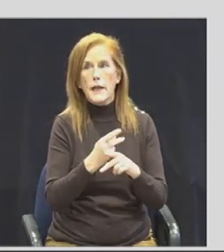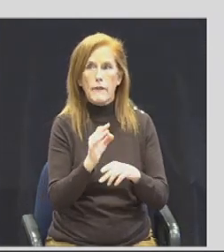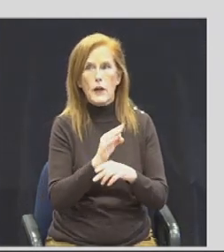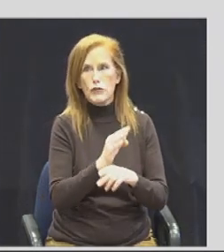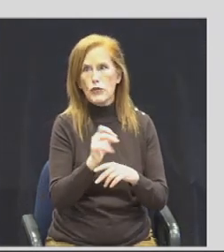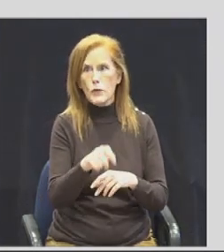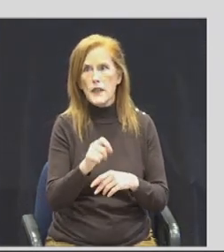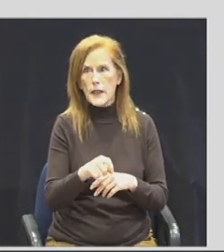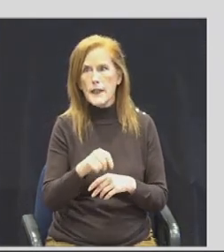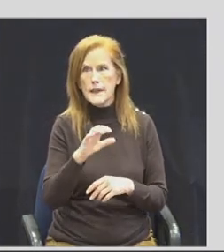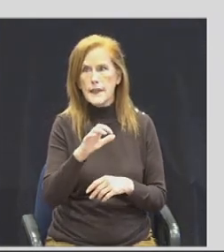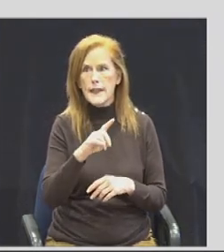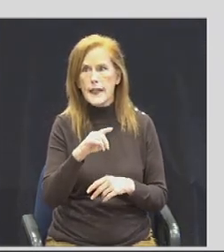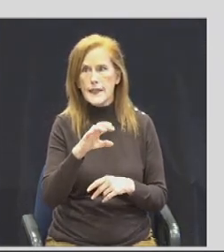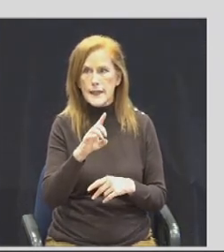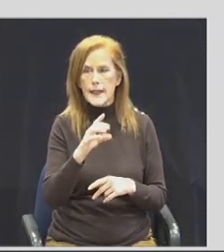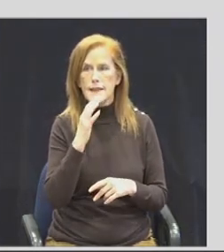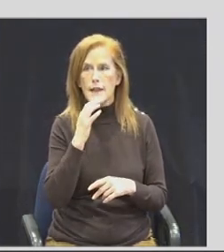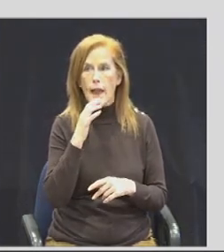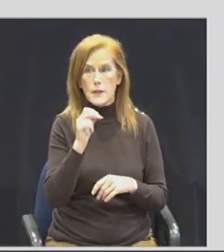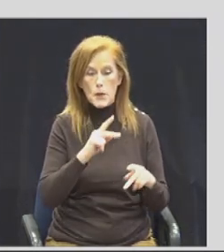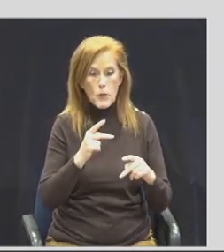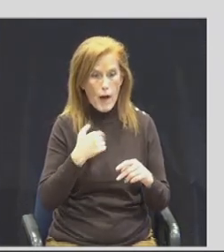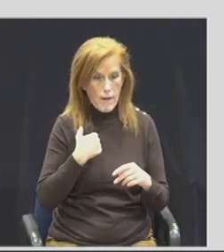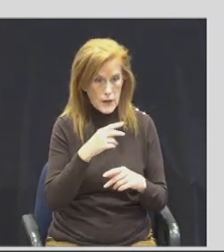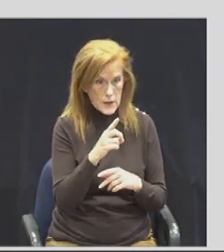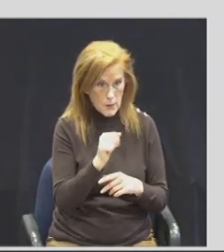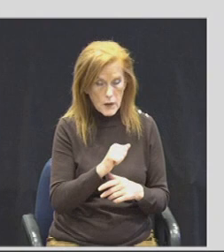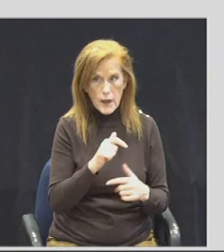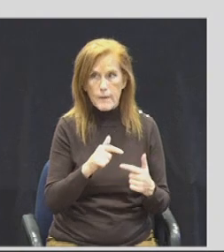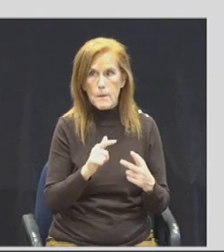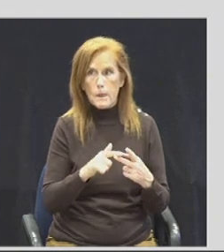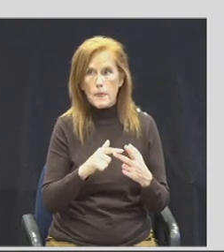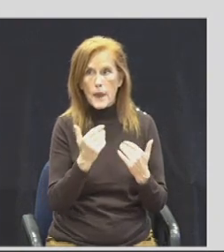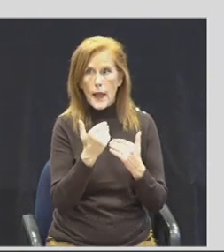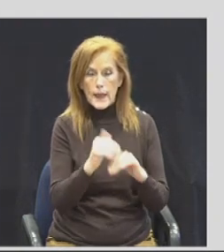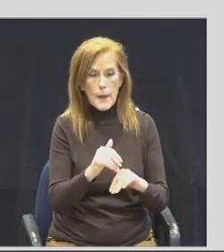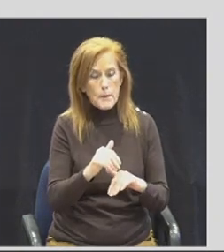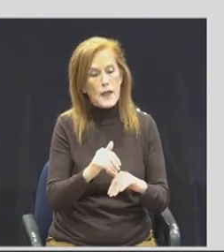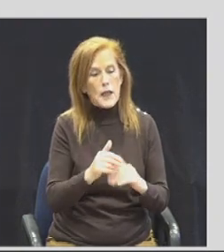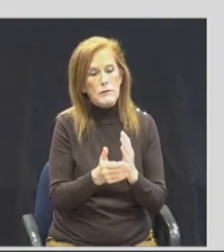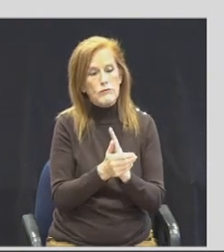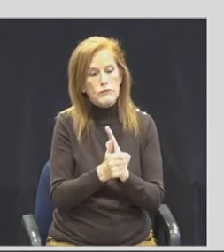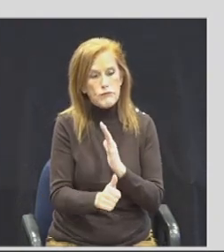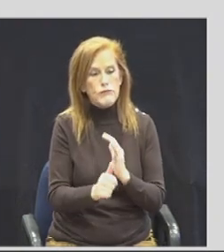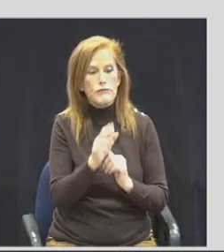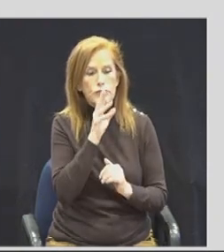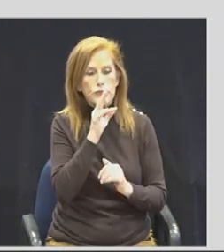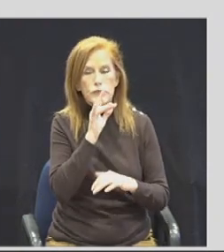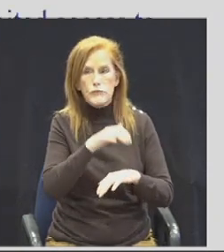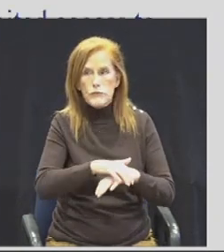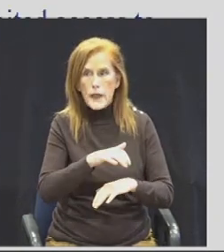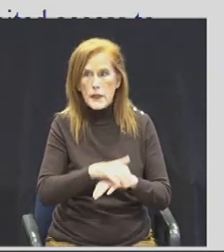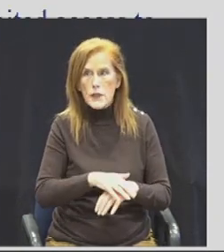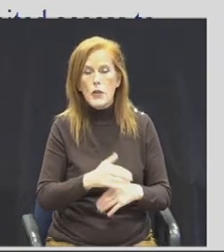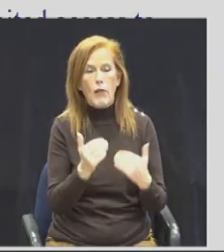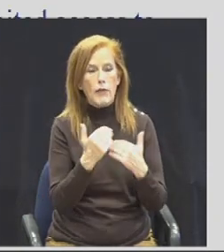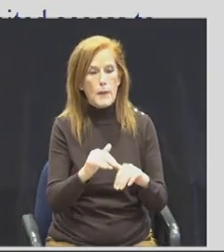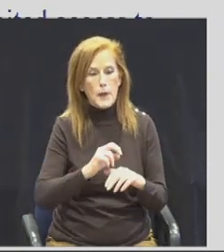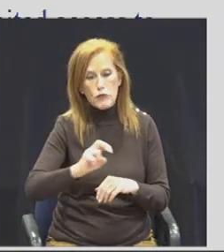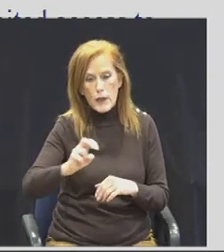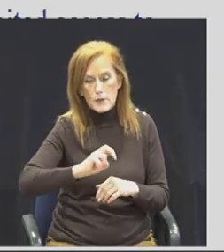CDC defines that as individuals with disabilities, with limited English proficiency, limited access to